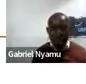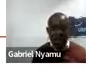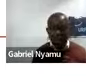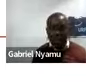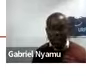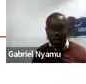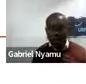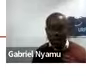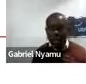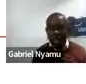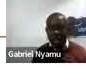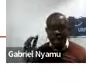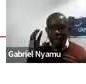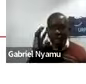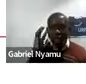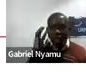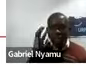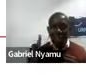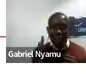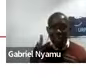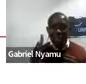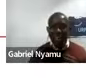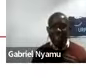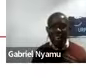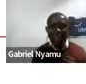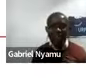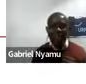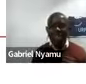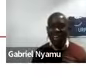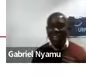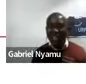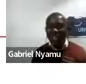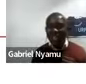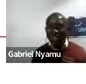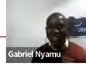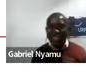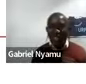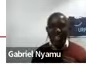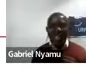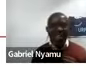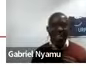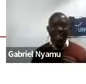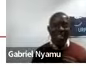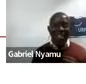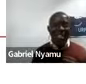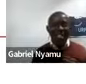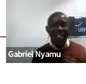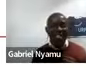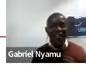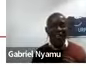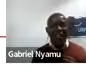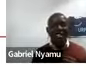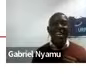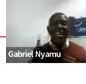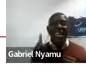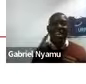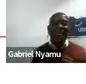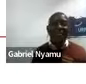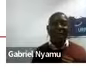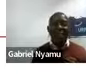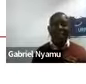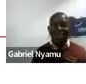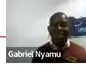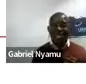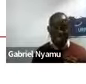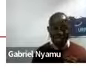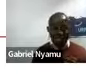I need to keep checking. Grace, make sure that at least I don't get lost. All right, thank you. I can see you're not. Now, let me